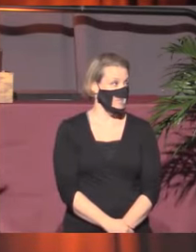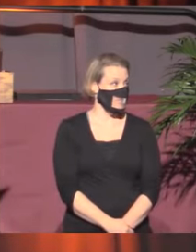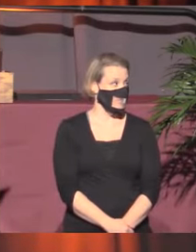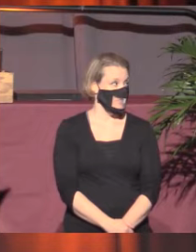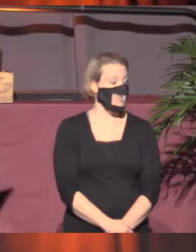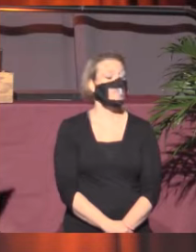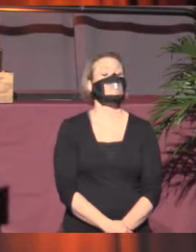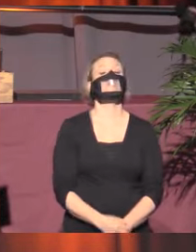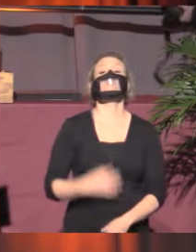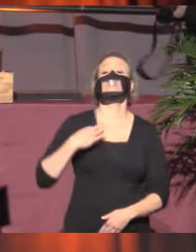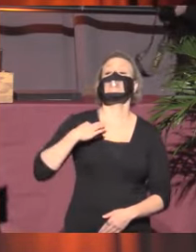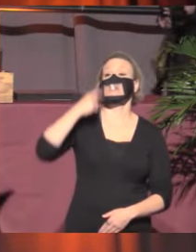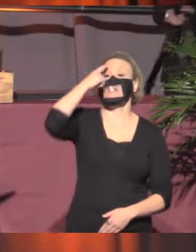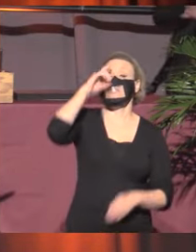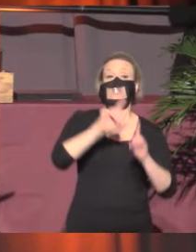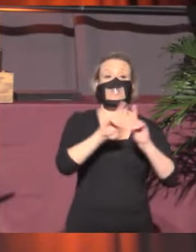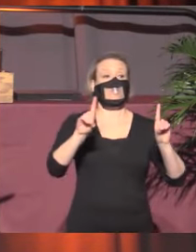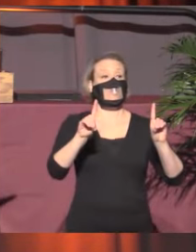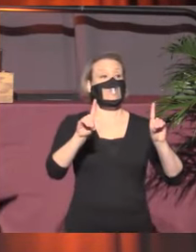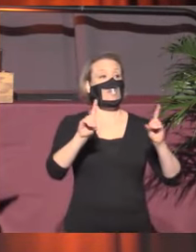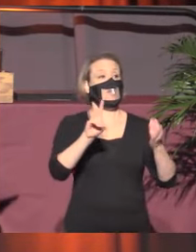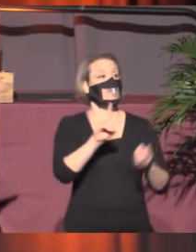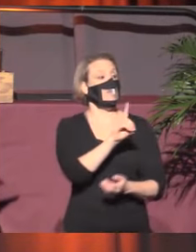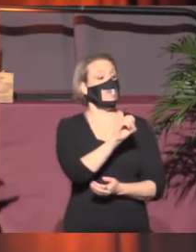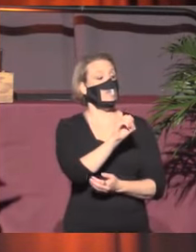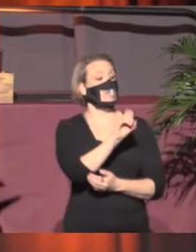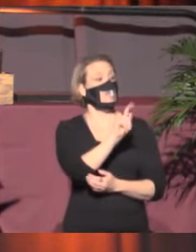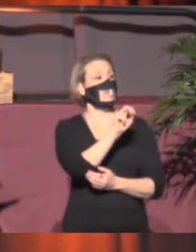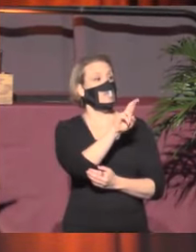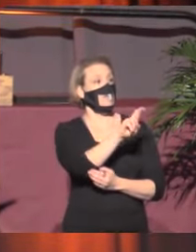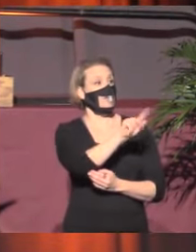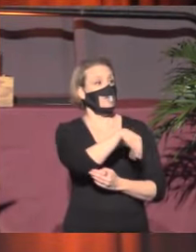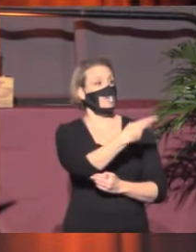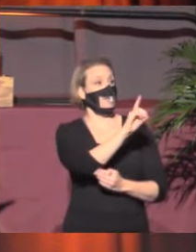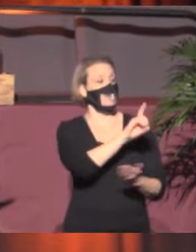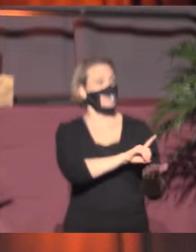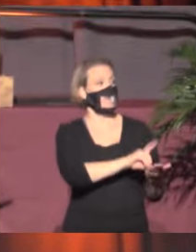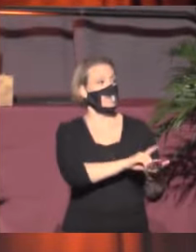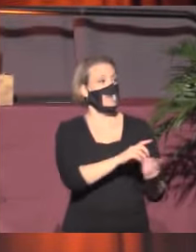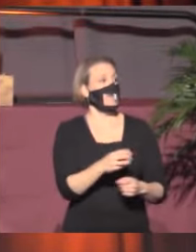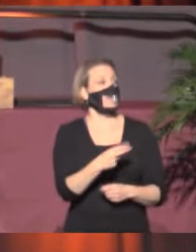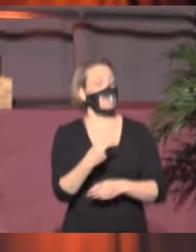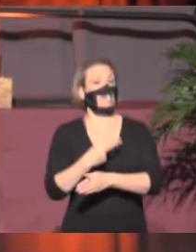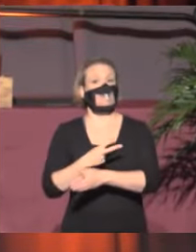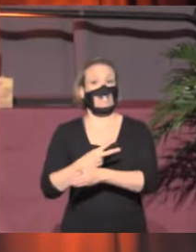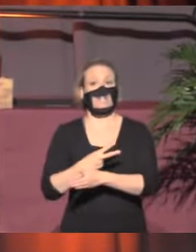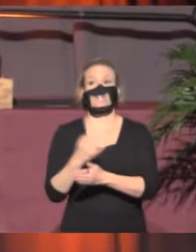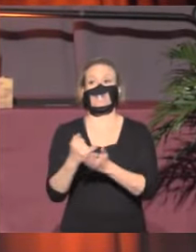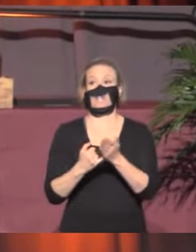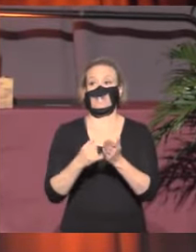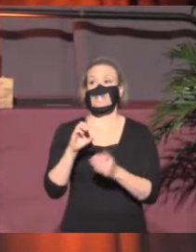Will the candidates for the degree of Doctor and the candidates for the Master of Arts from the School of Education